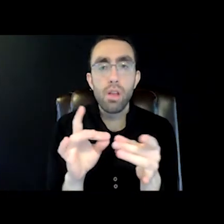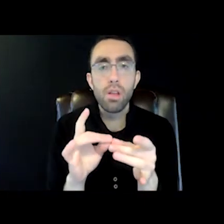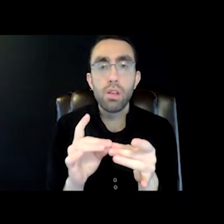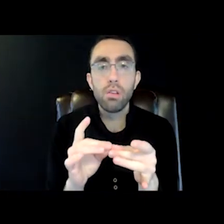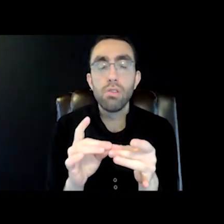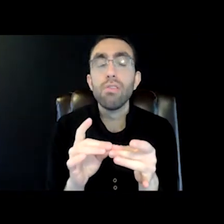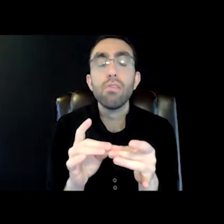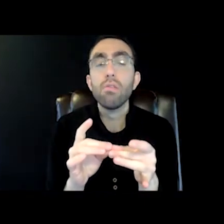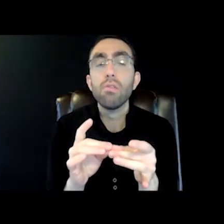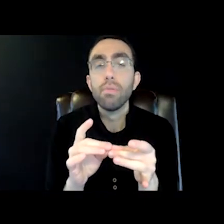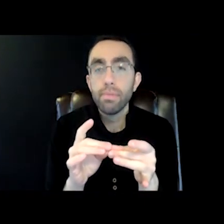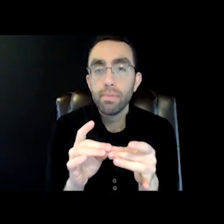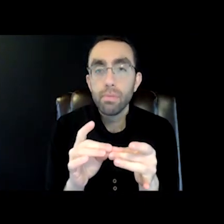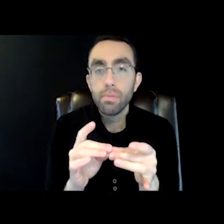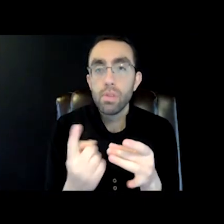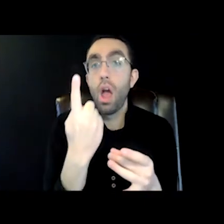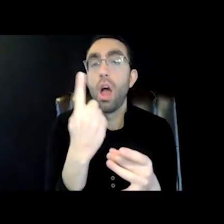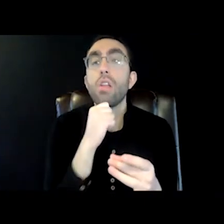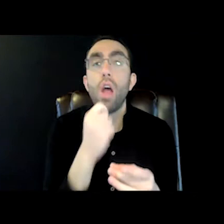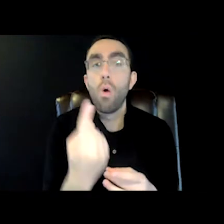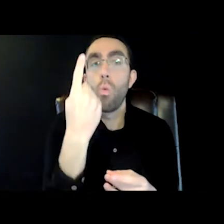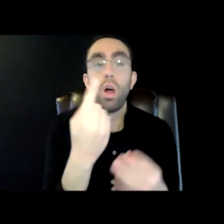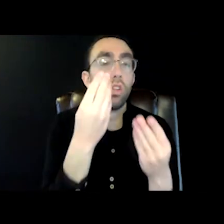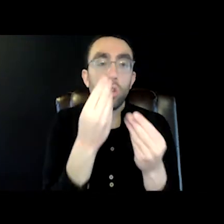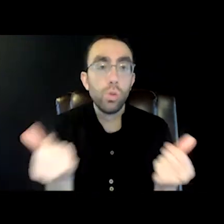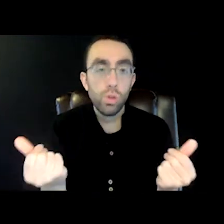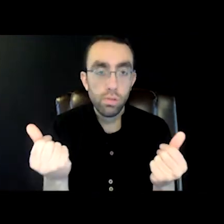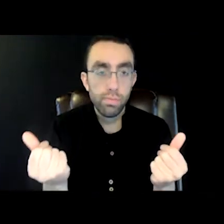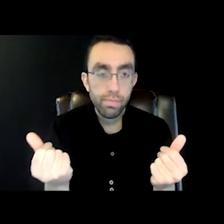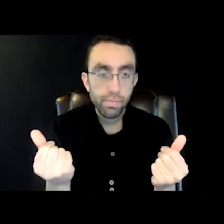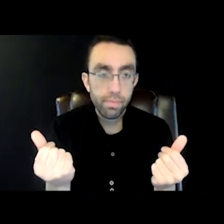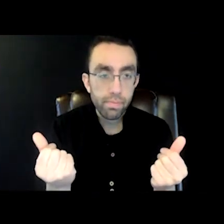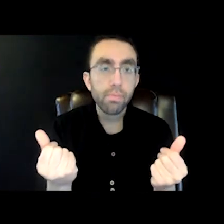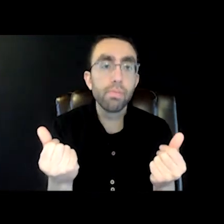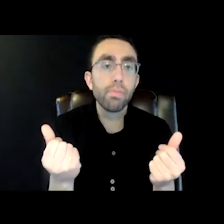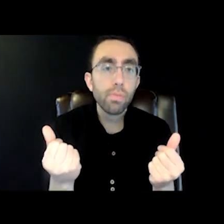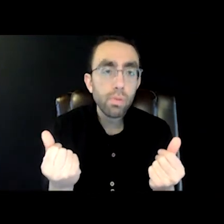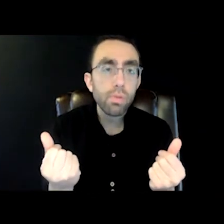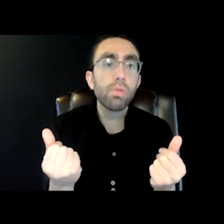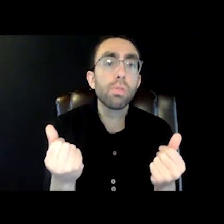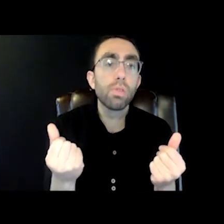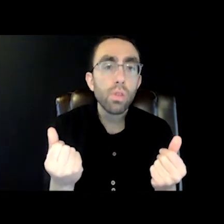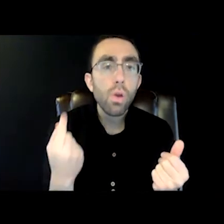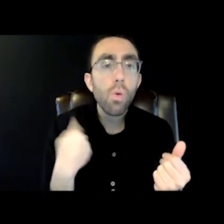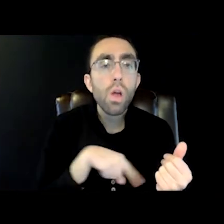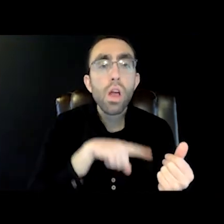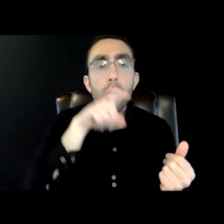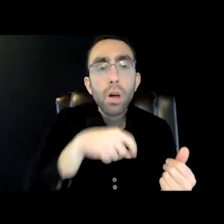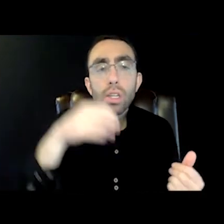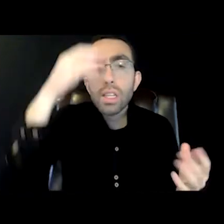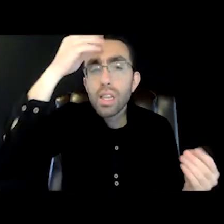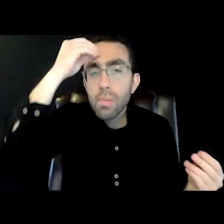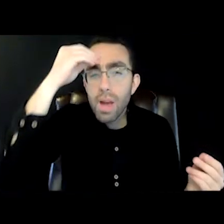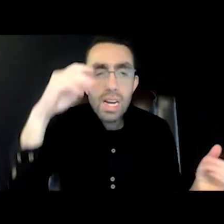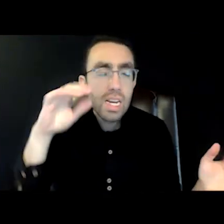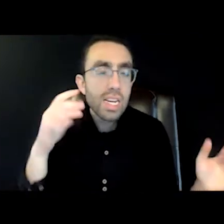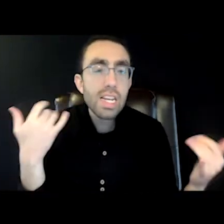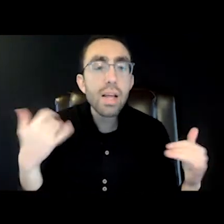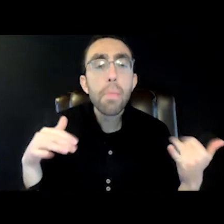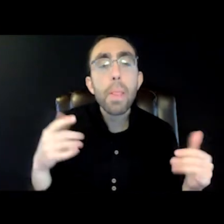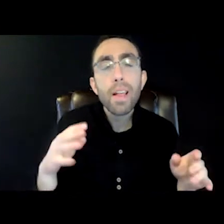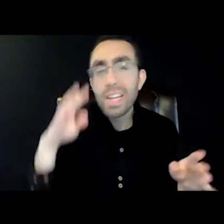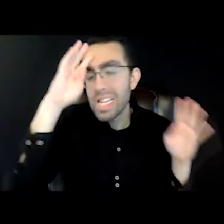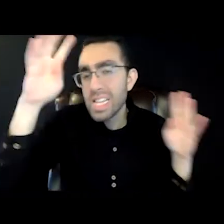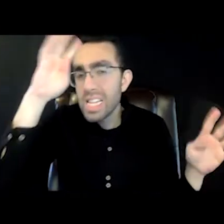one size fit all solution. Place-based solutions are really important, and thinking about how to implement